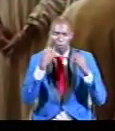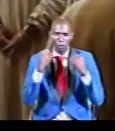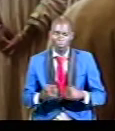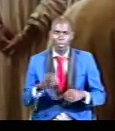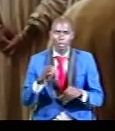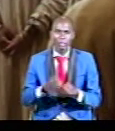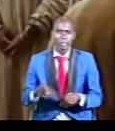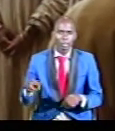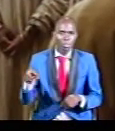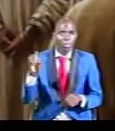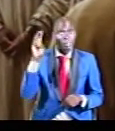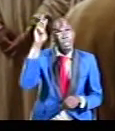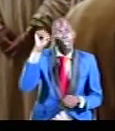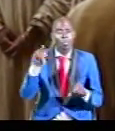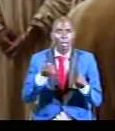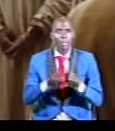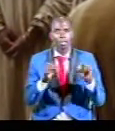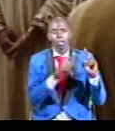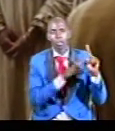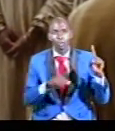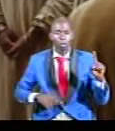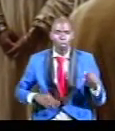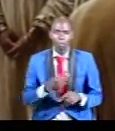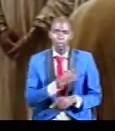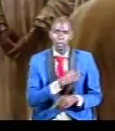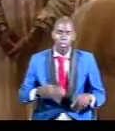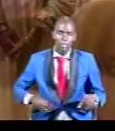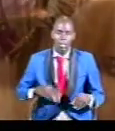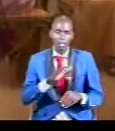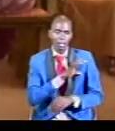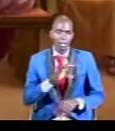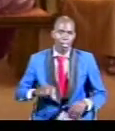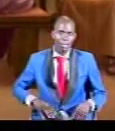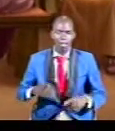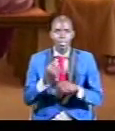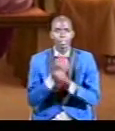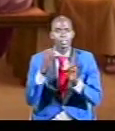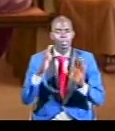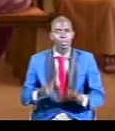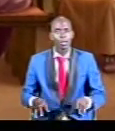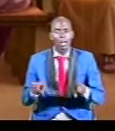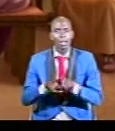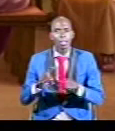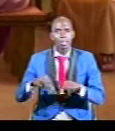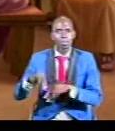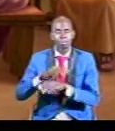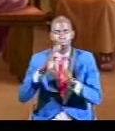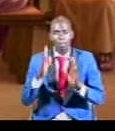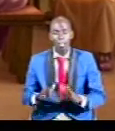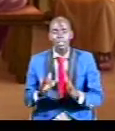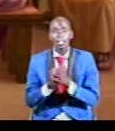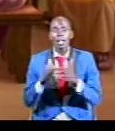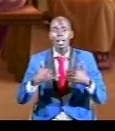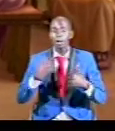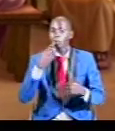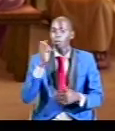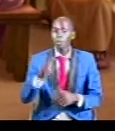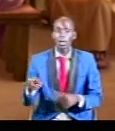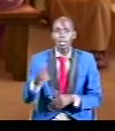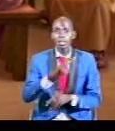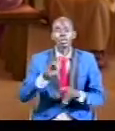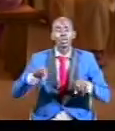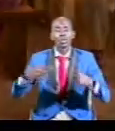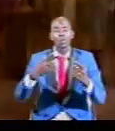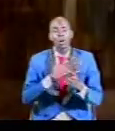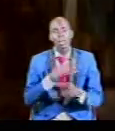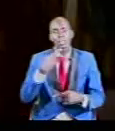Lord, as their Messiah, as the Christ, as the Savior, and as the Master that has commanded them, go and tell other